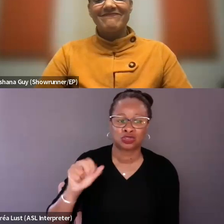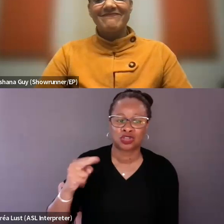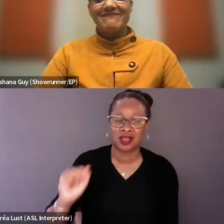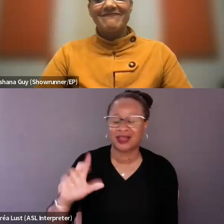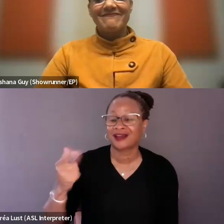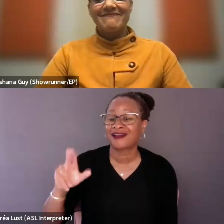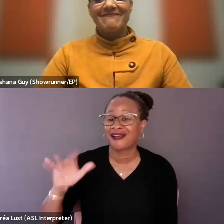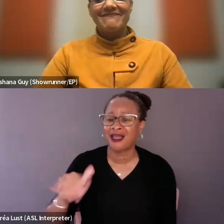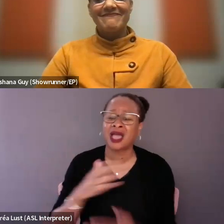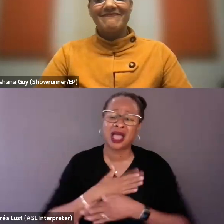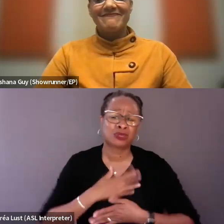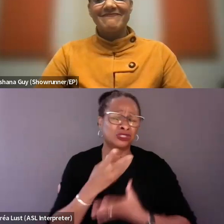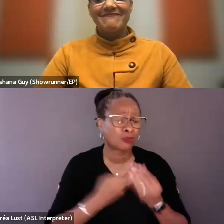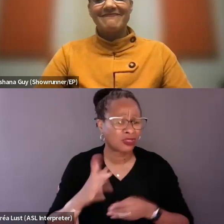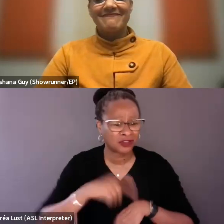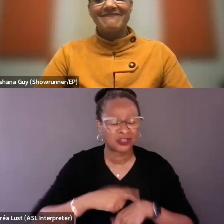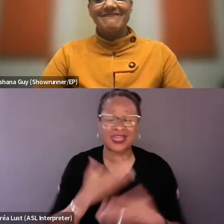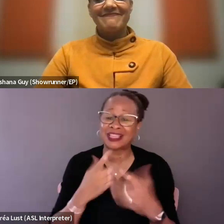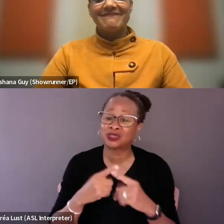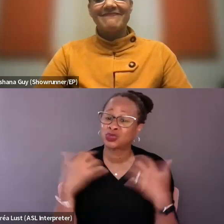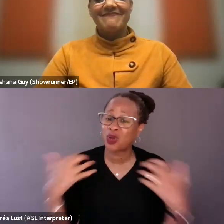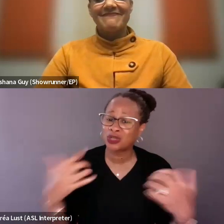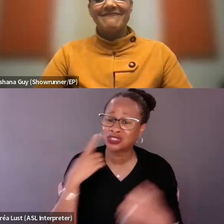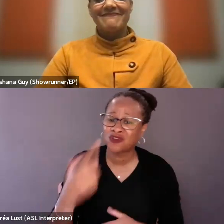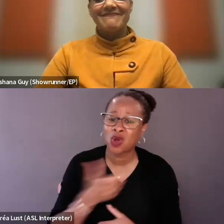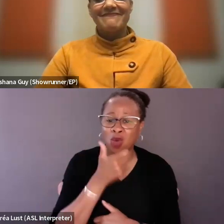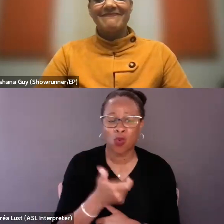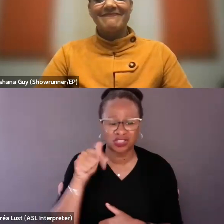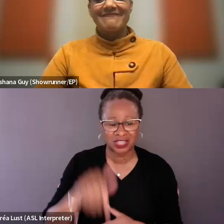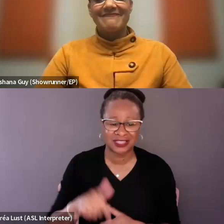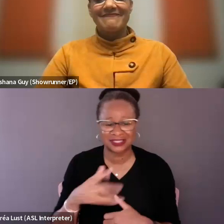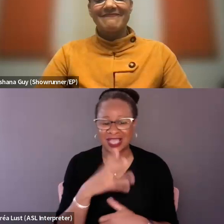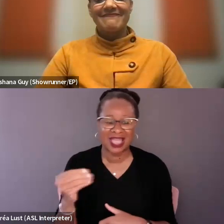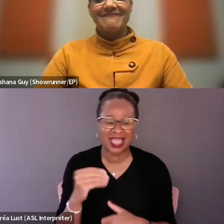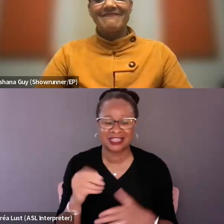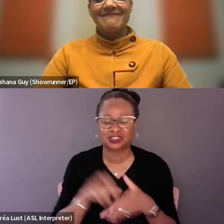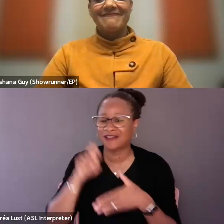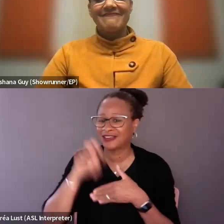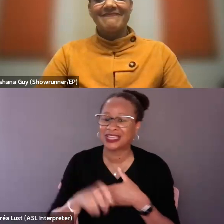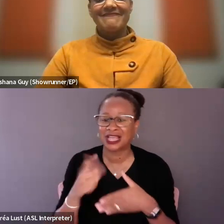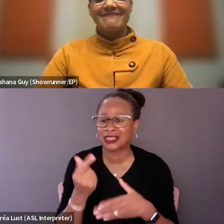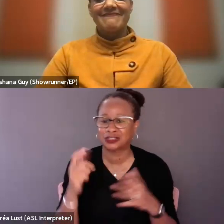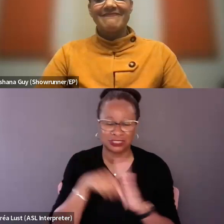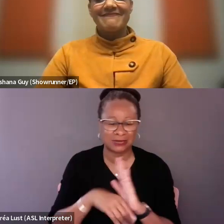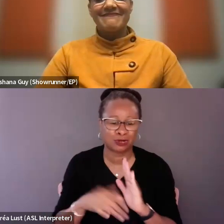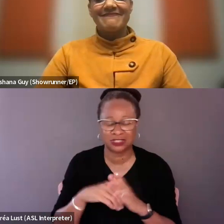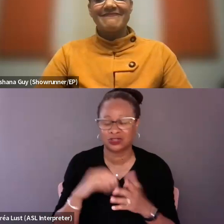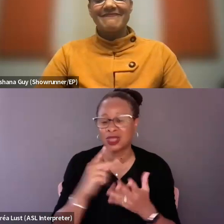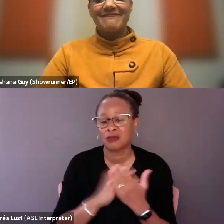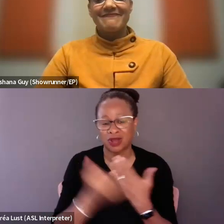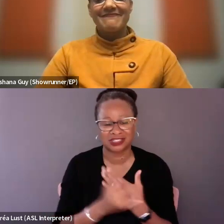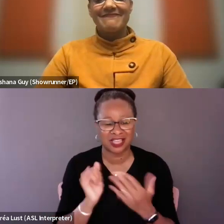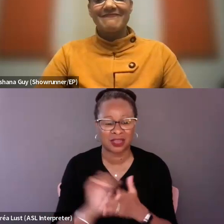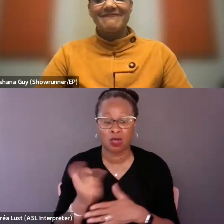appreciate your time, and thank you so much to the audience for watching this and you know, diving a little deeper into this project, which all